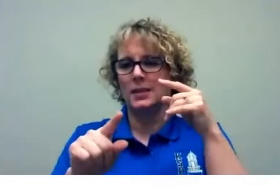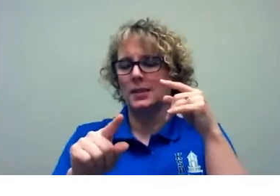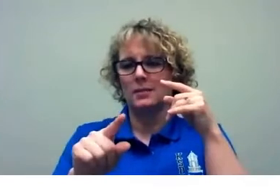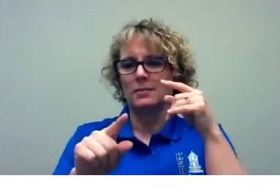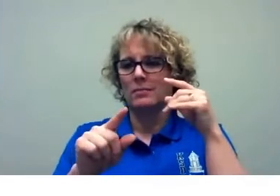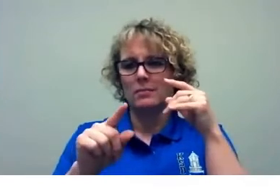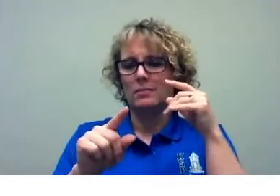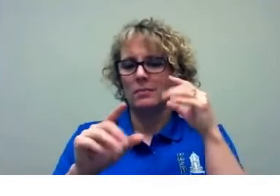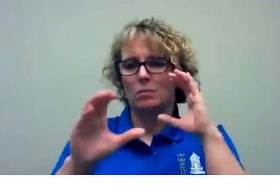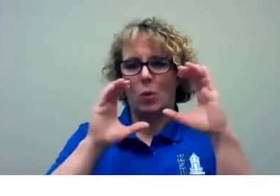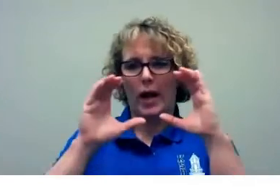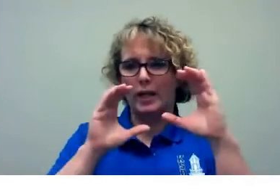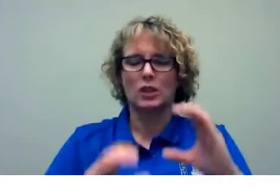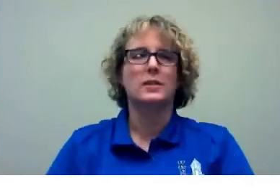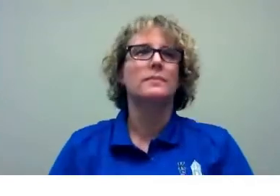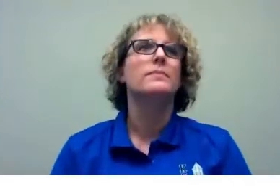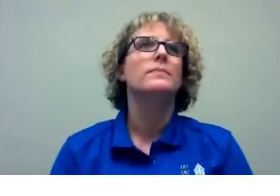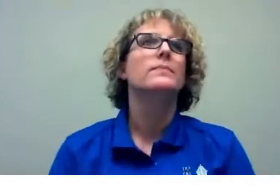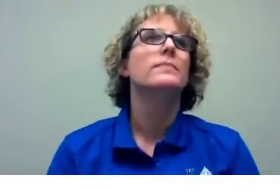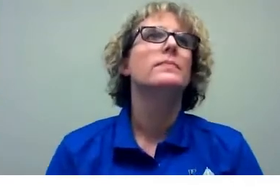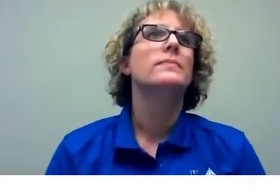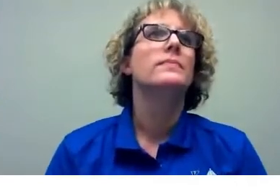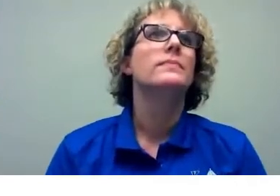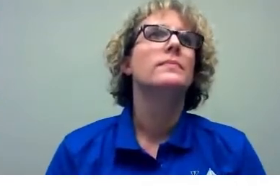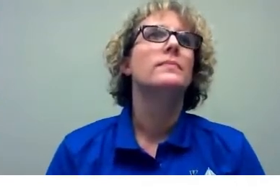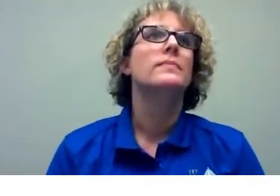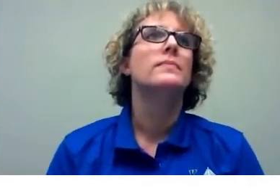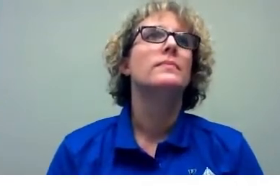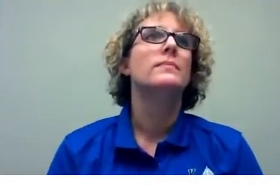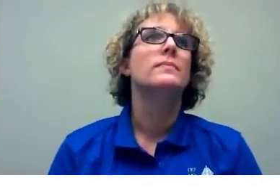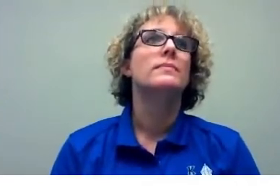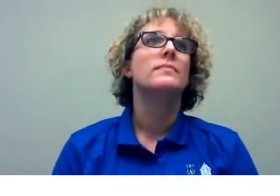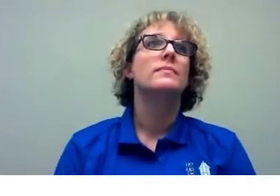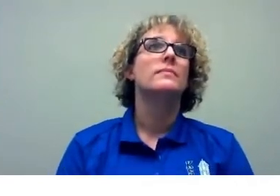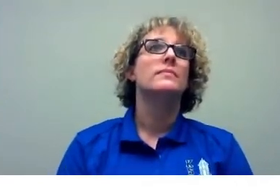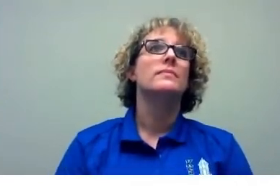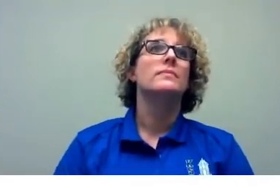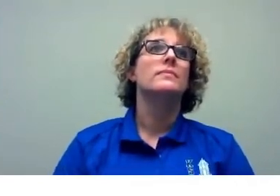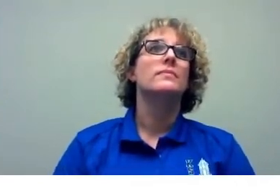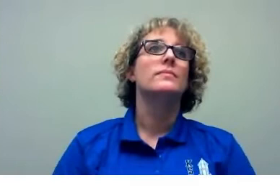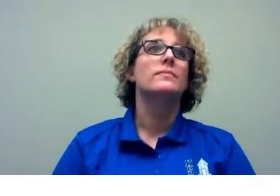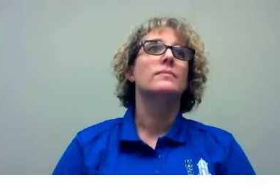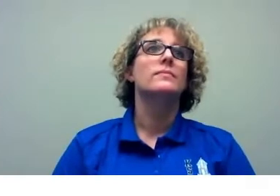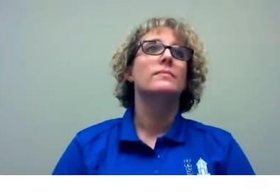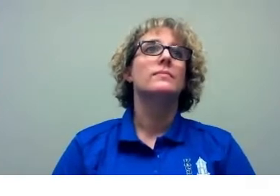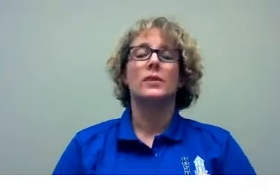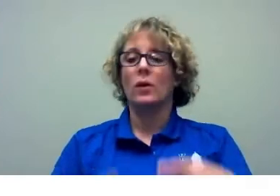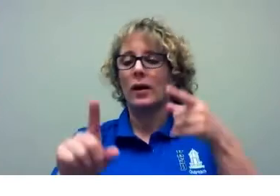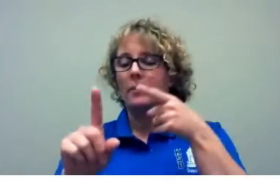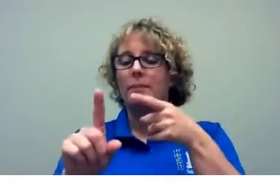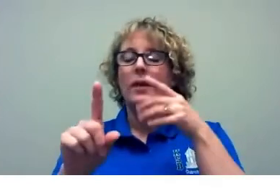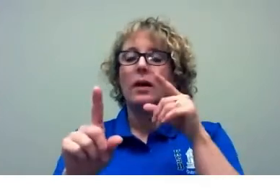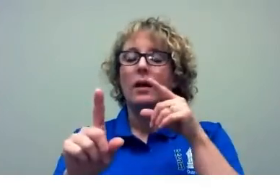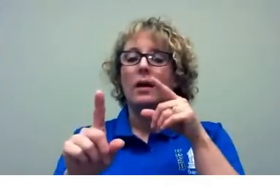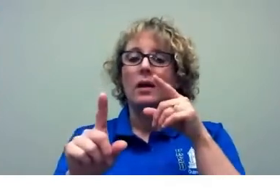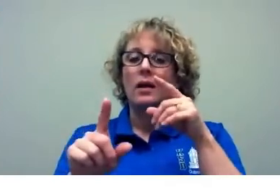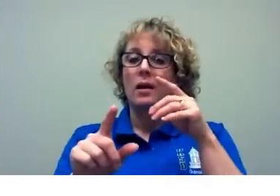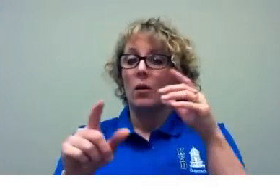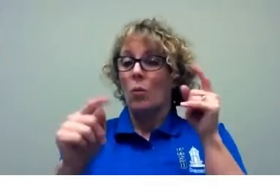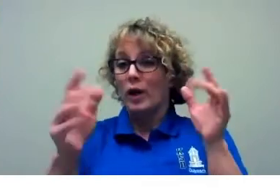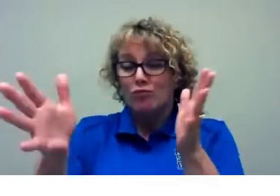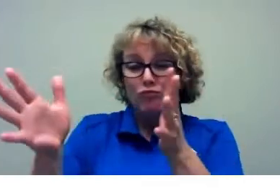Not only visit with them, but sometimes just to be a silent listener. That's a huge part of